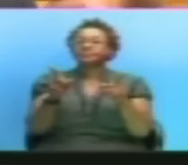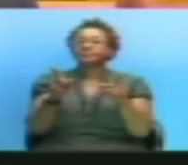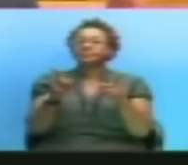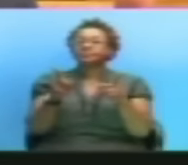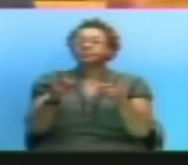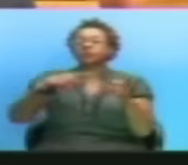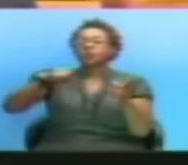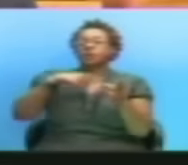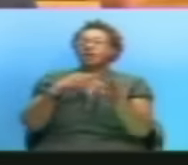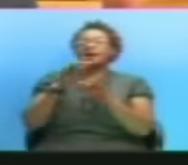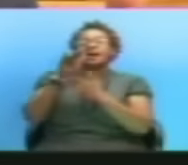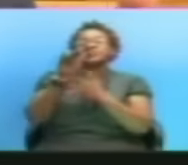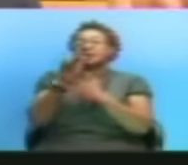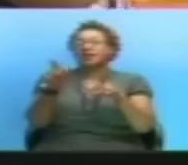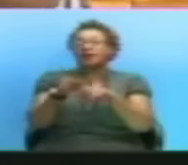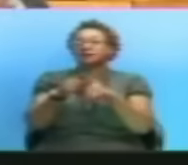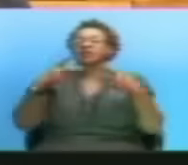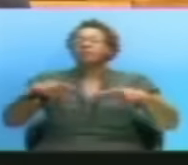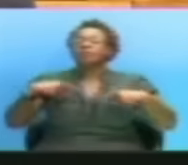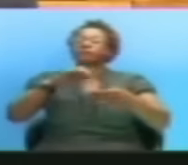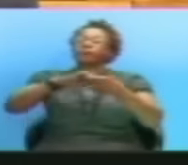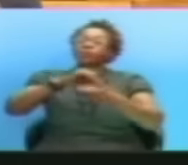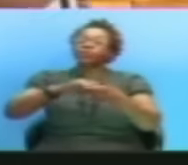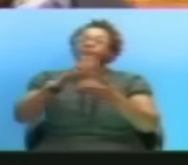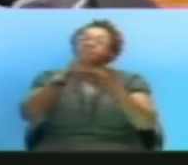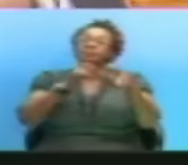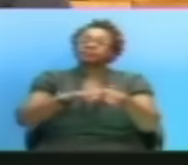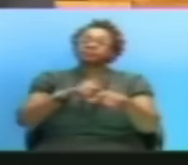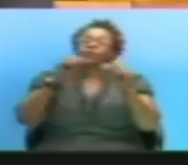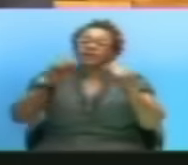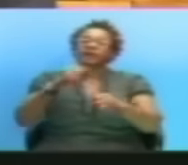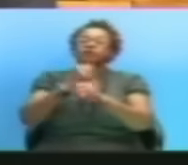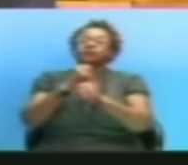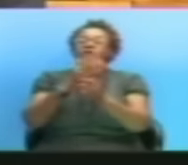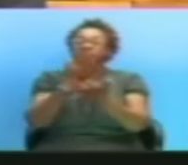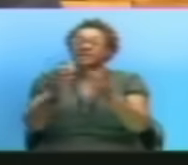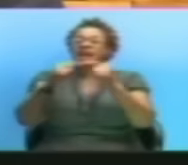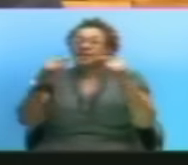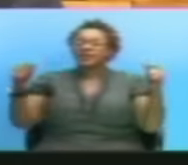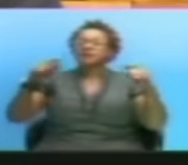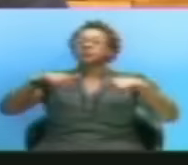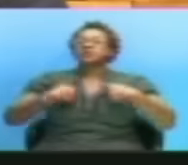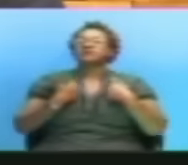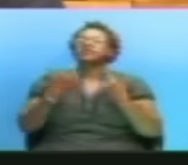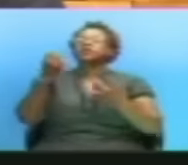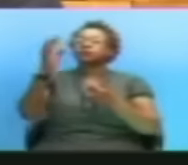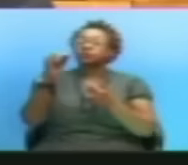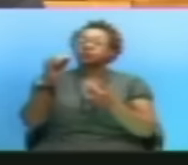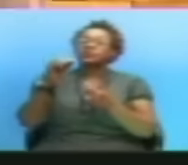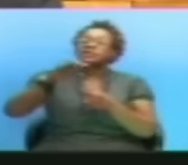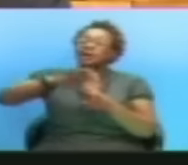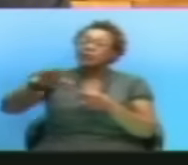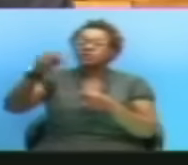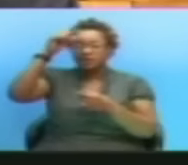we're still asking as residents of Buru Buru. Sometimes we can do things against ourselves. So it is up to the county government